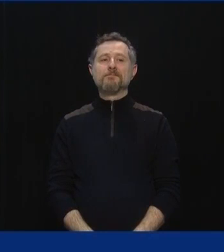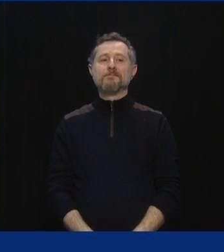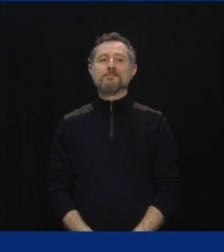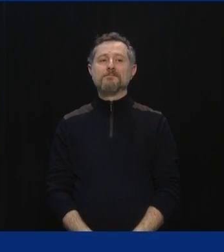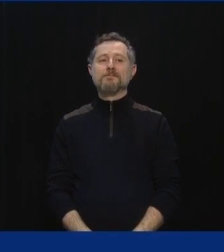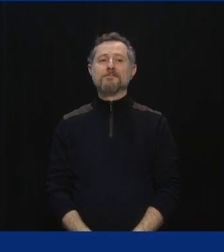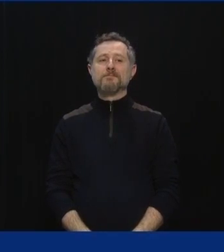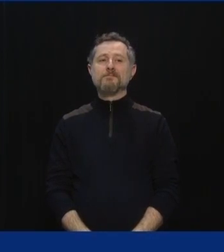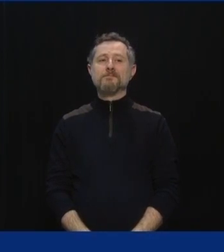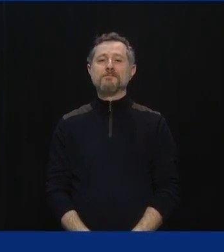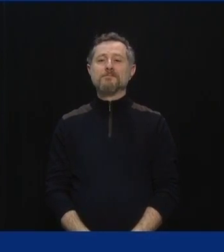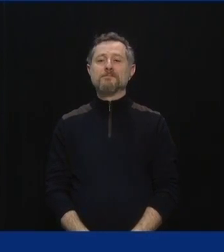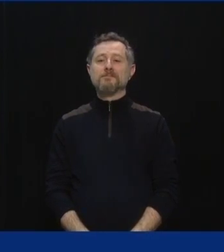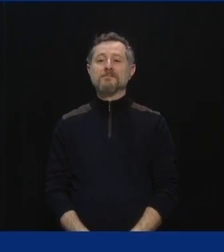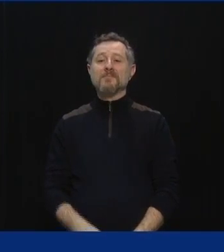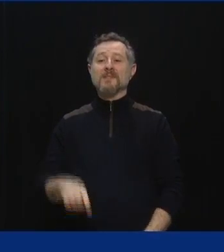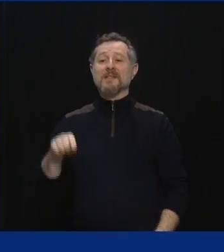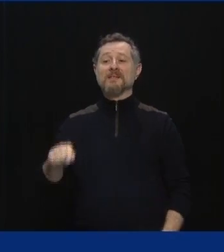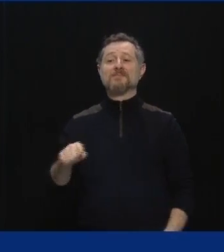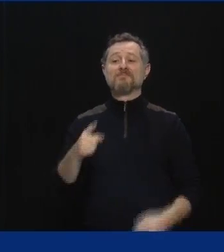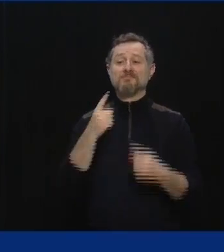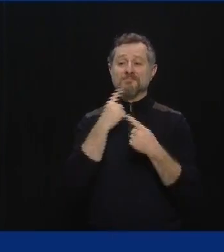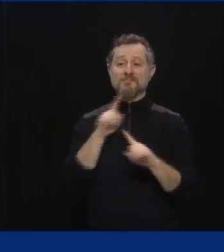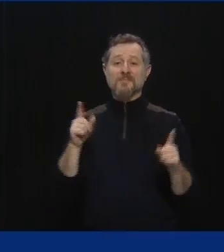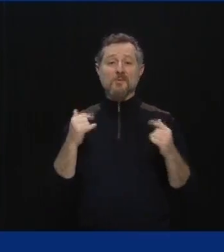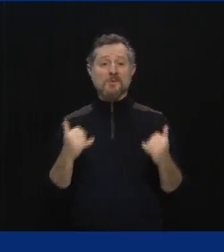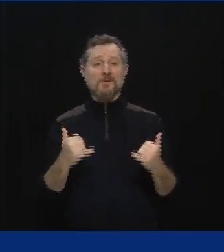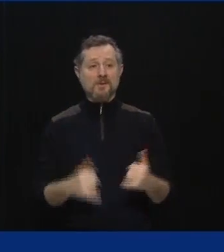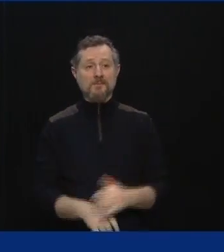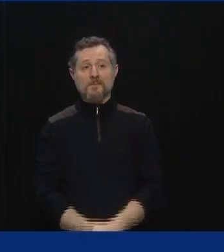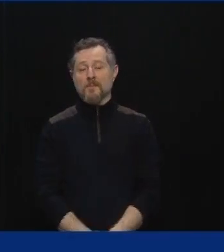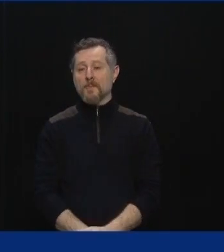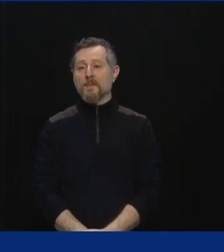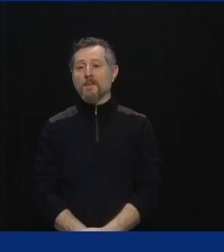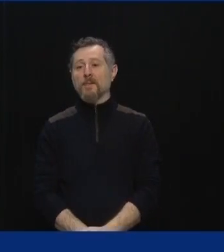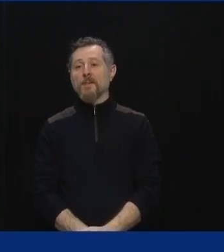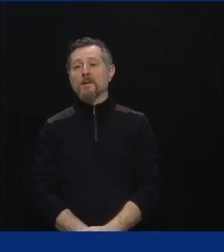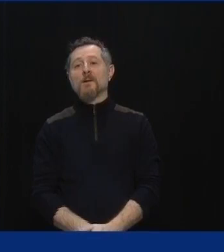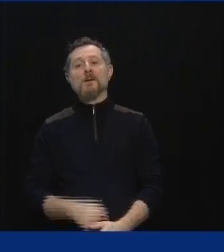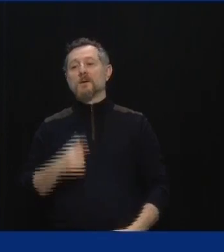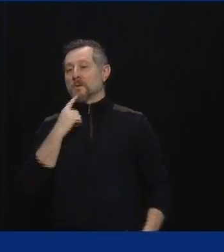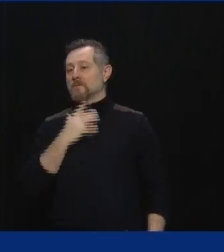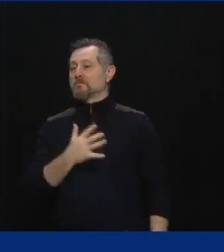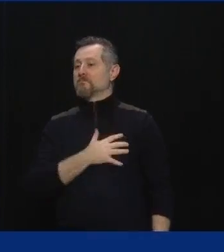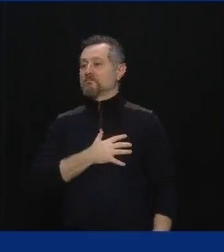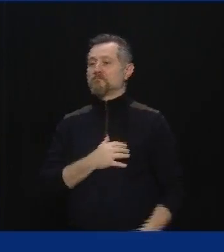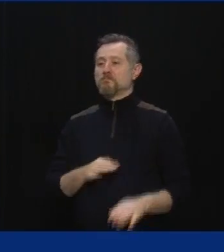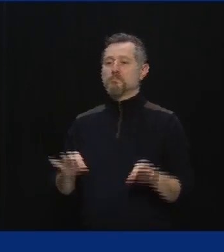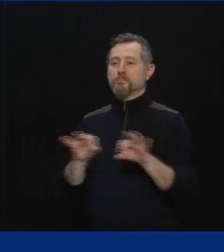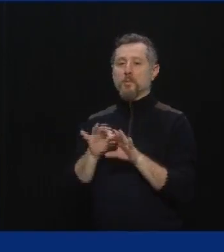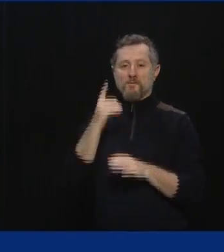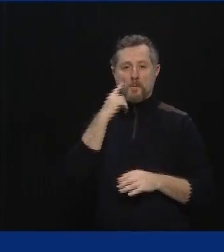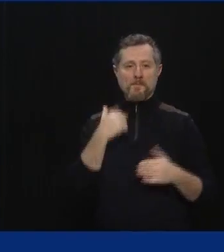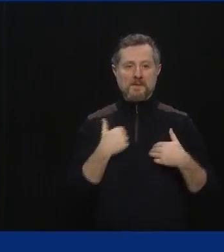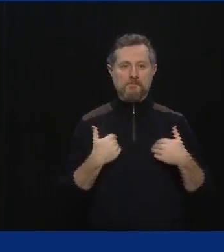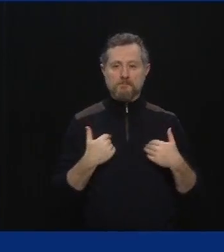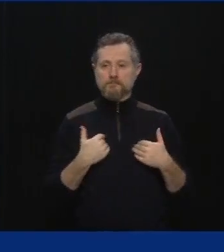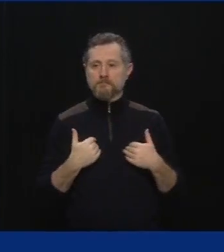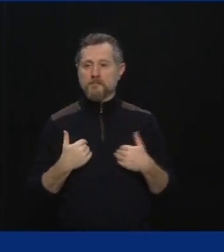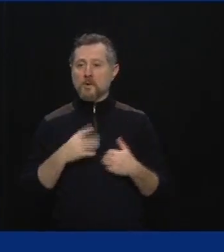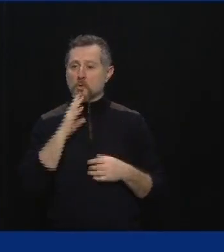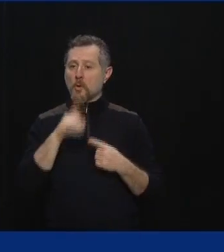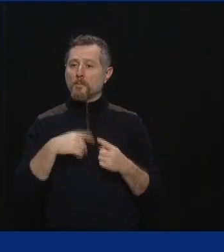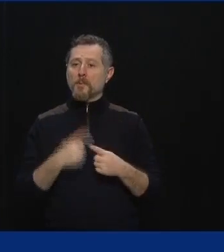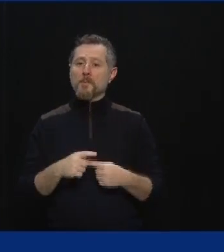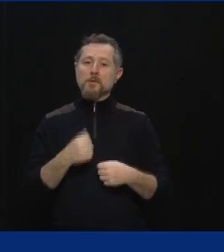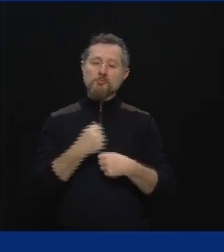In this deal, and we talked a lot about it, what was really special to me, because when we're talking about creating jobs, you got to talk